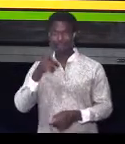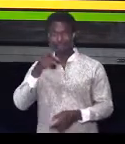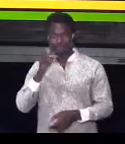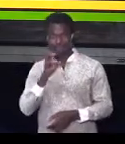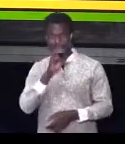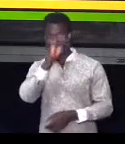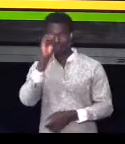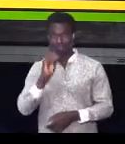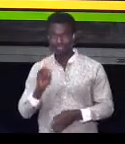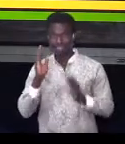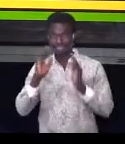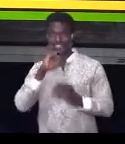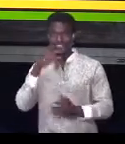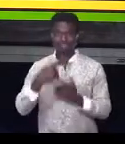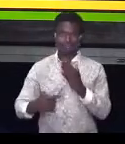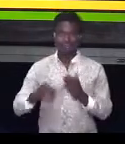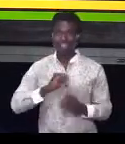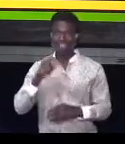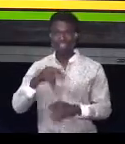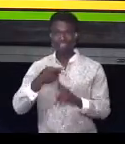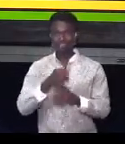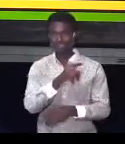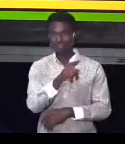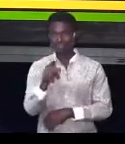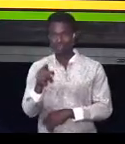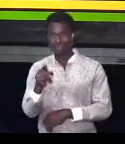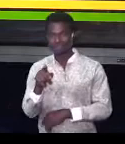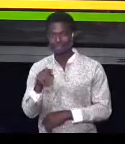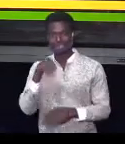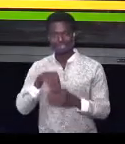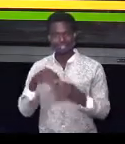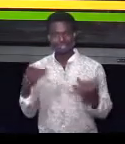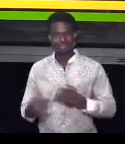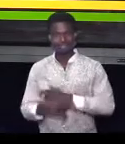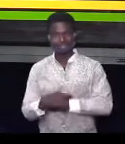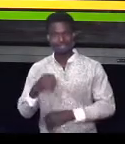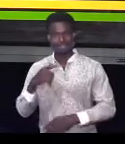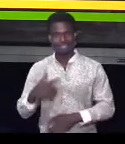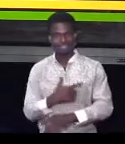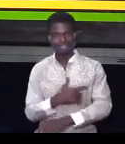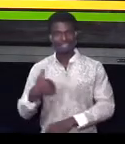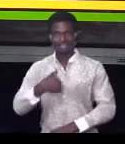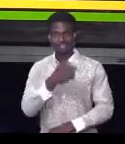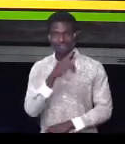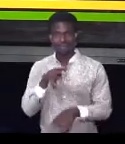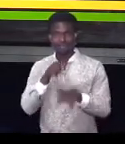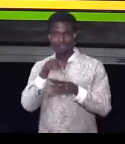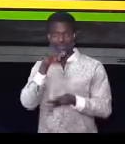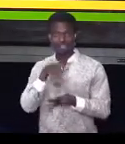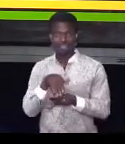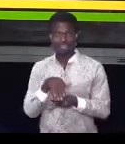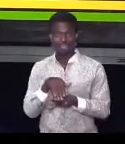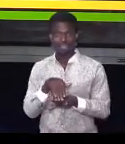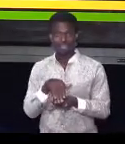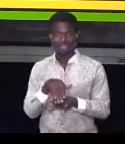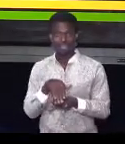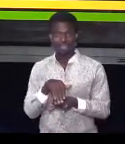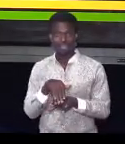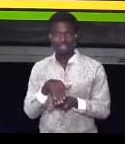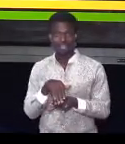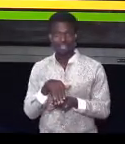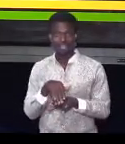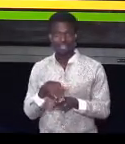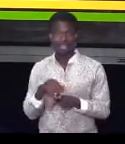Good. 100% attention is what I need from you. In today's lesson, we are looking